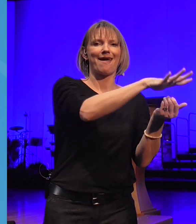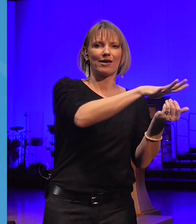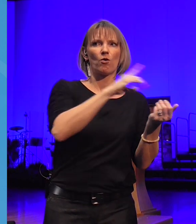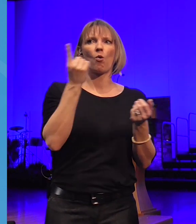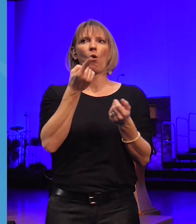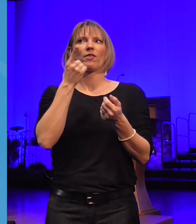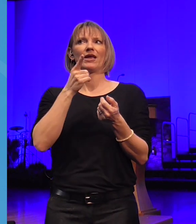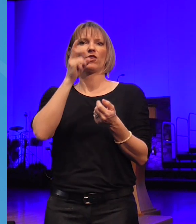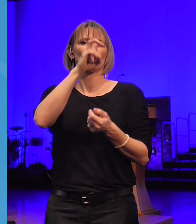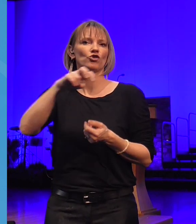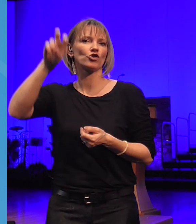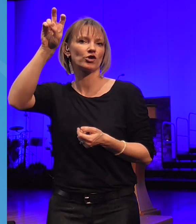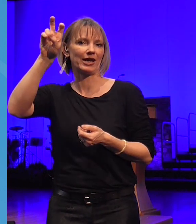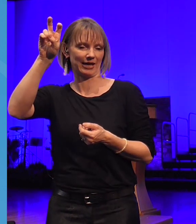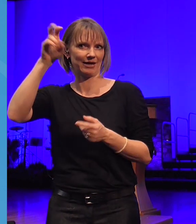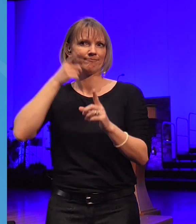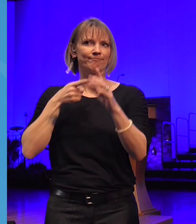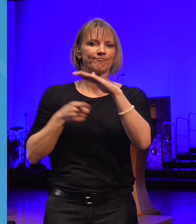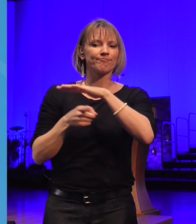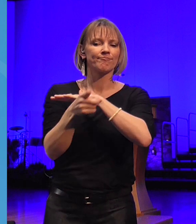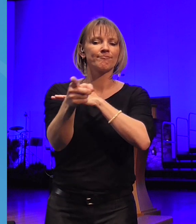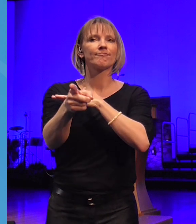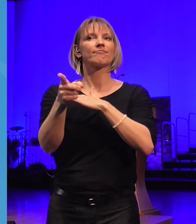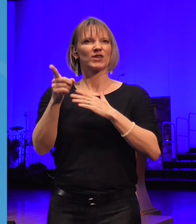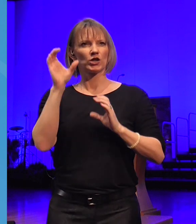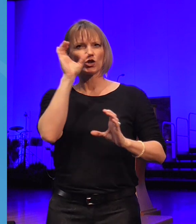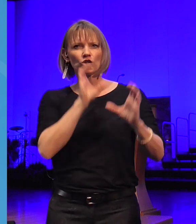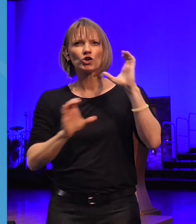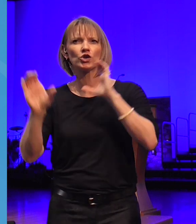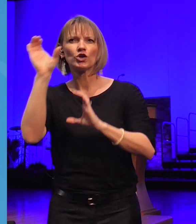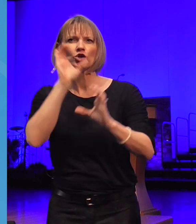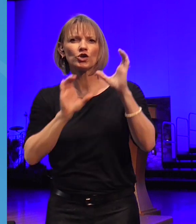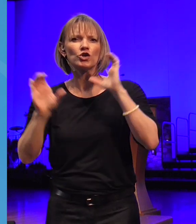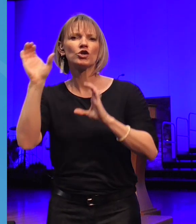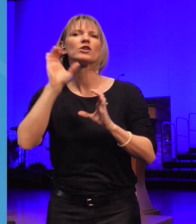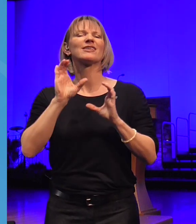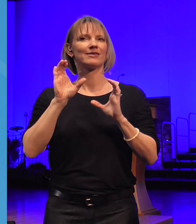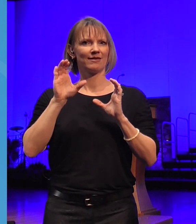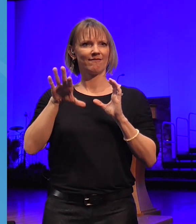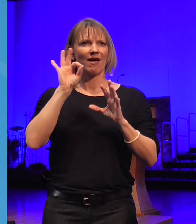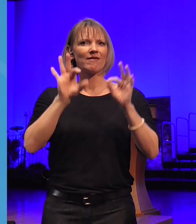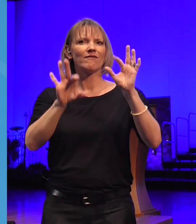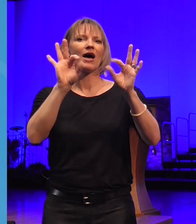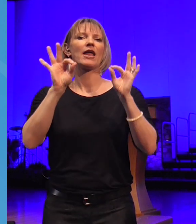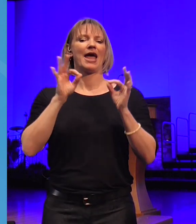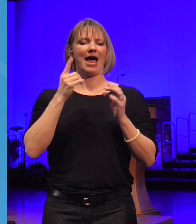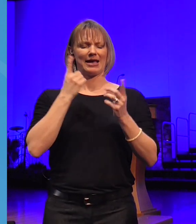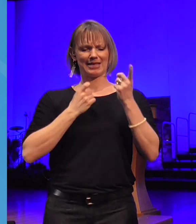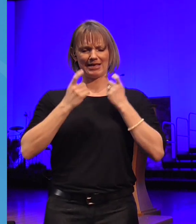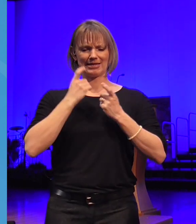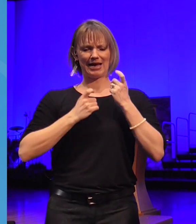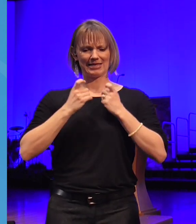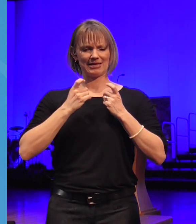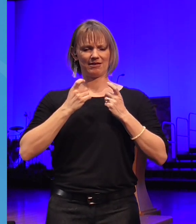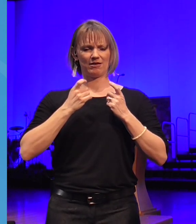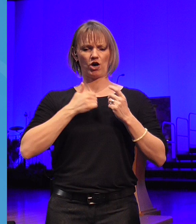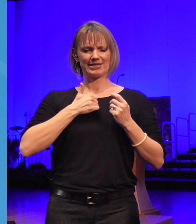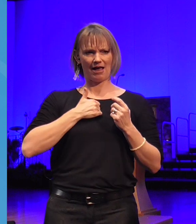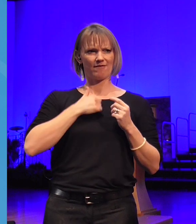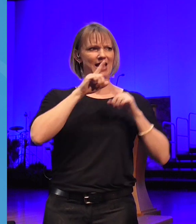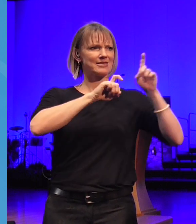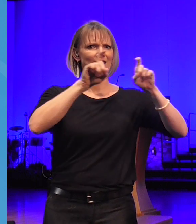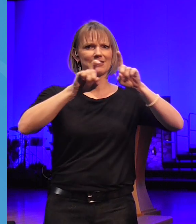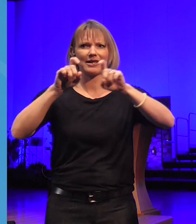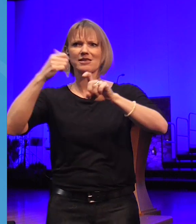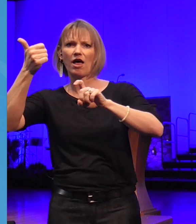the pilgrimage. We search through the noise for the signal, and we learn to ask better questions of ourselves and each other.